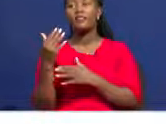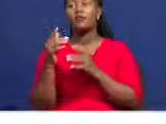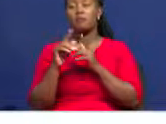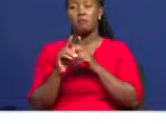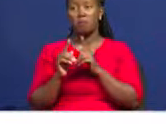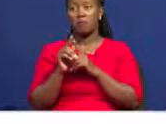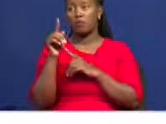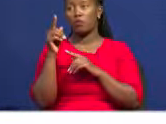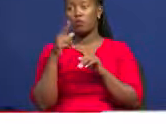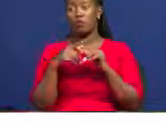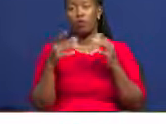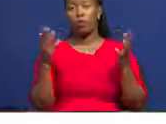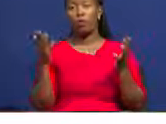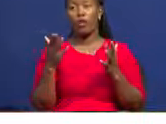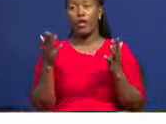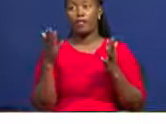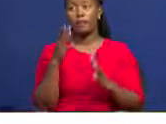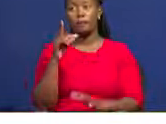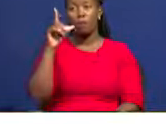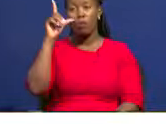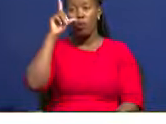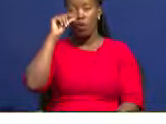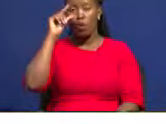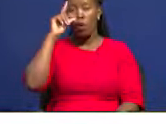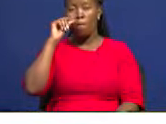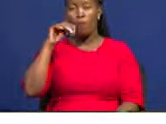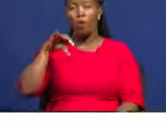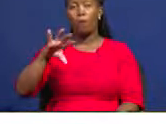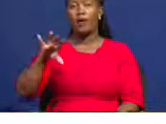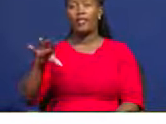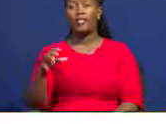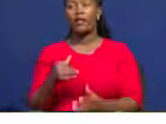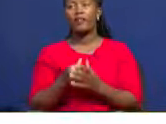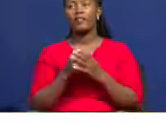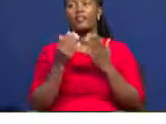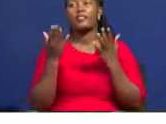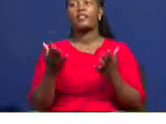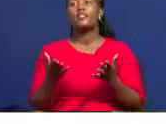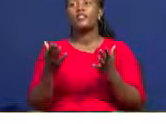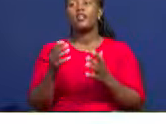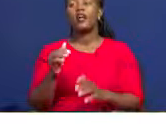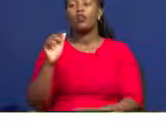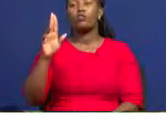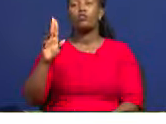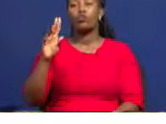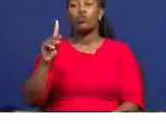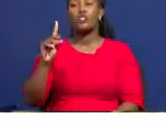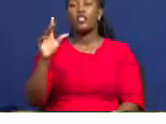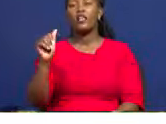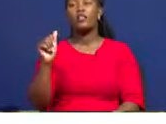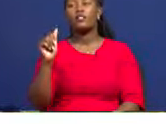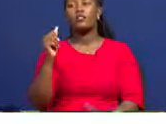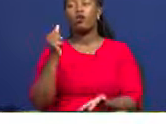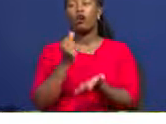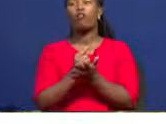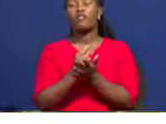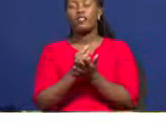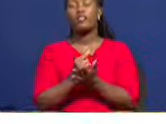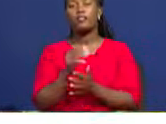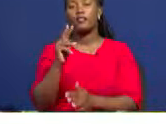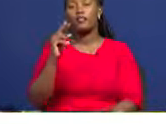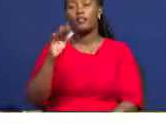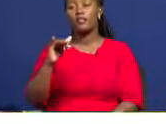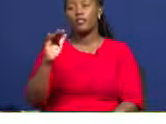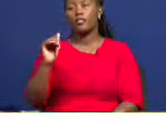Coming live to you from Mombasa County. Right now, I am at the UDA Center in Nyali constituency, where right now